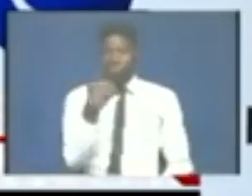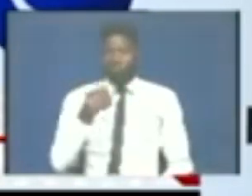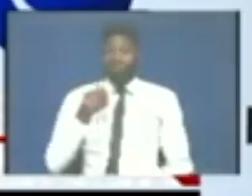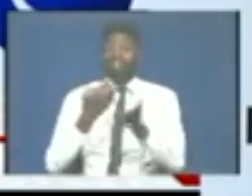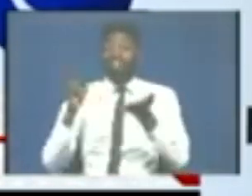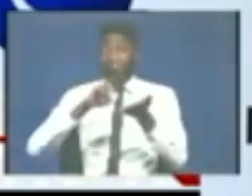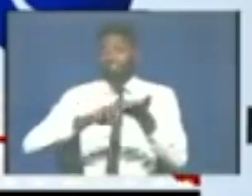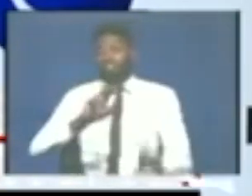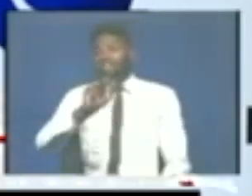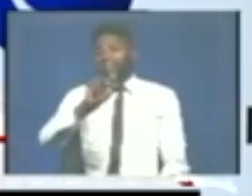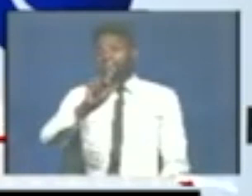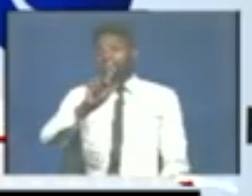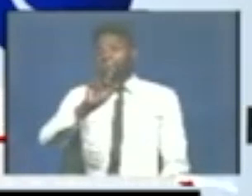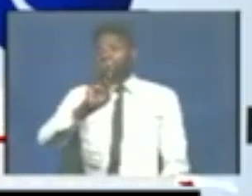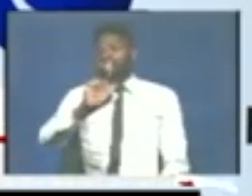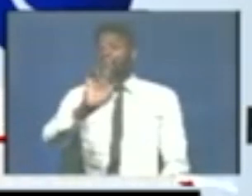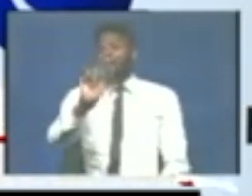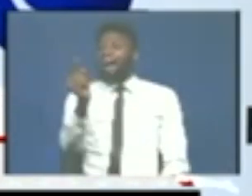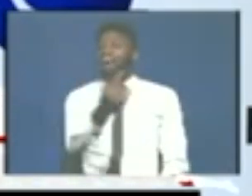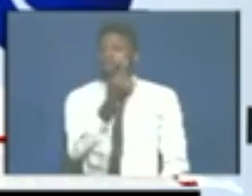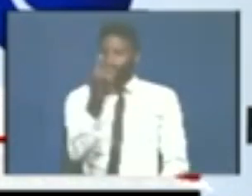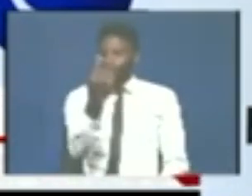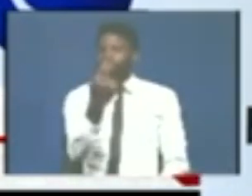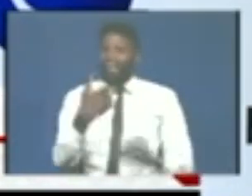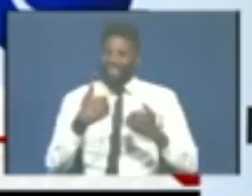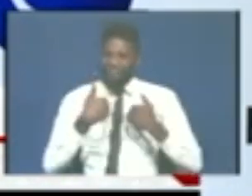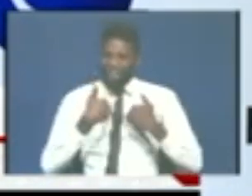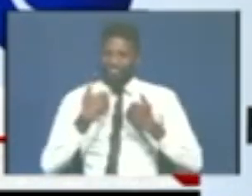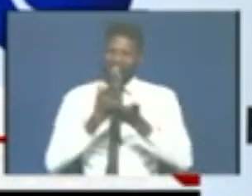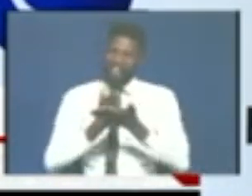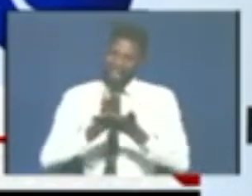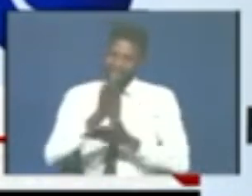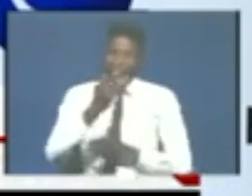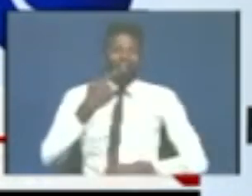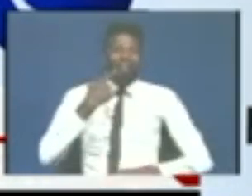only station that has exclusive rights for